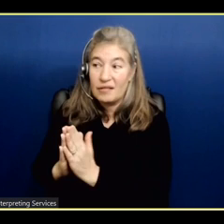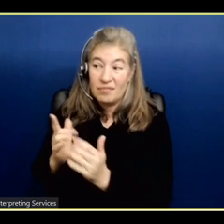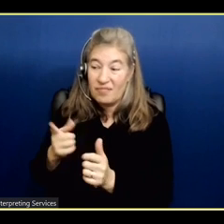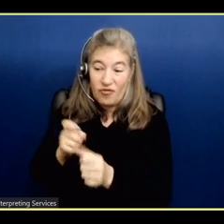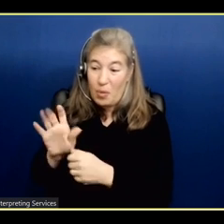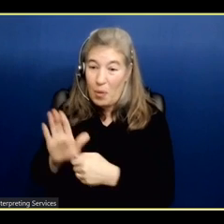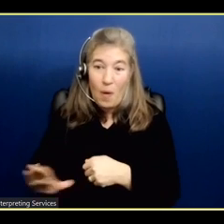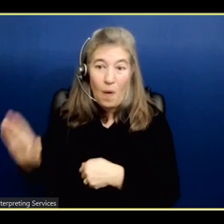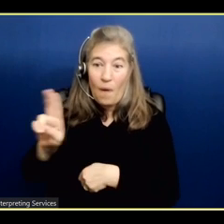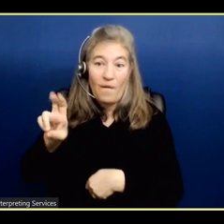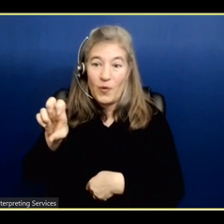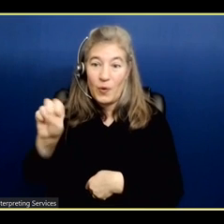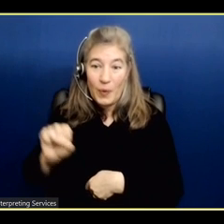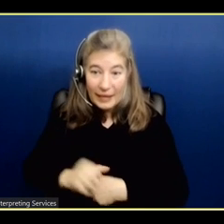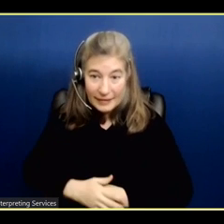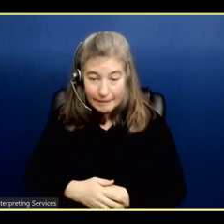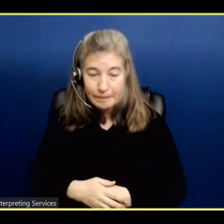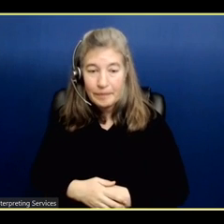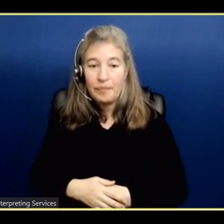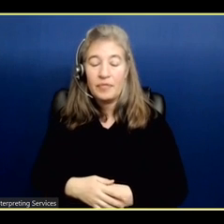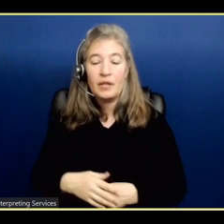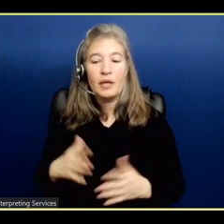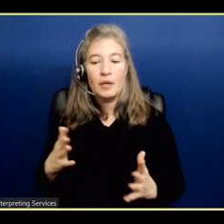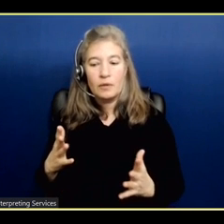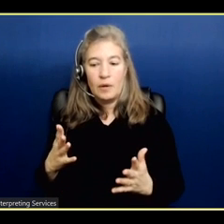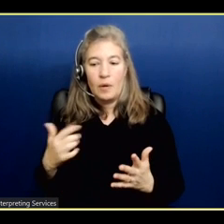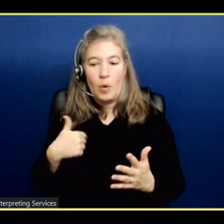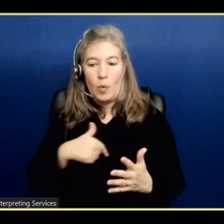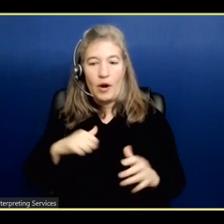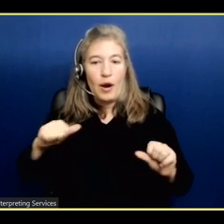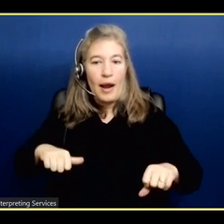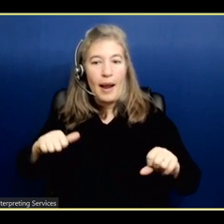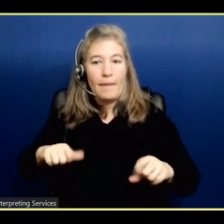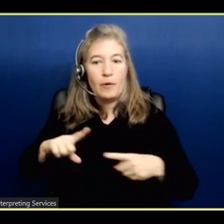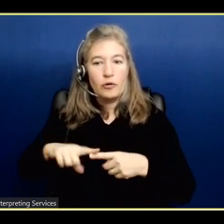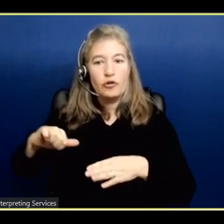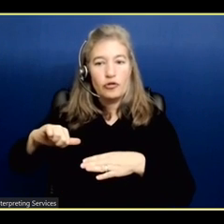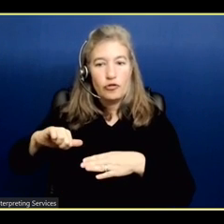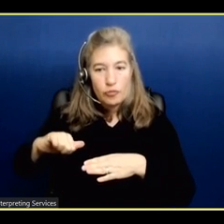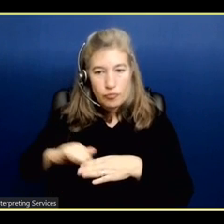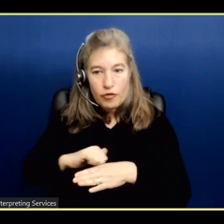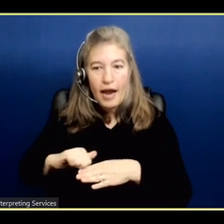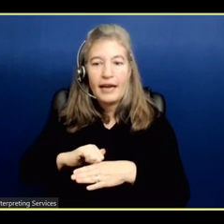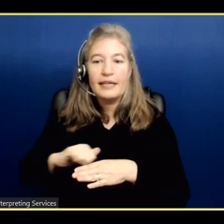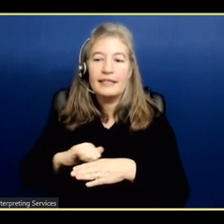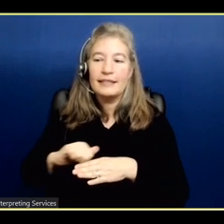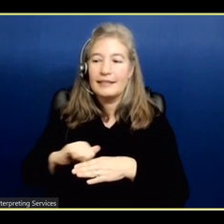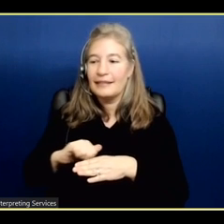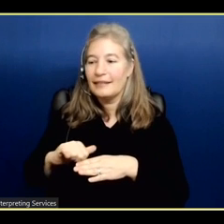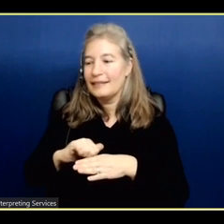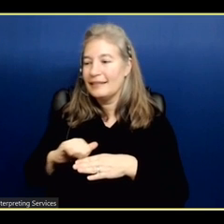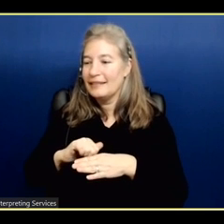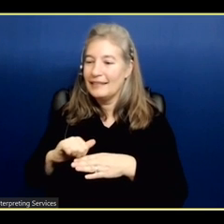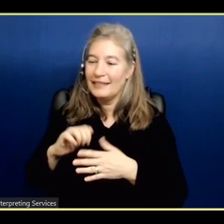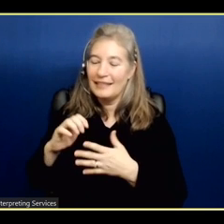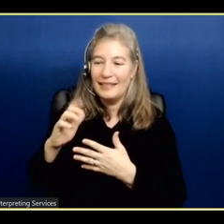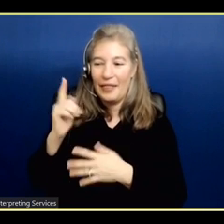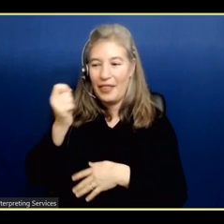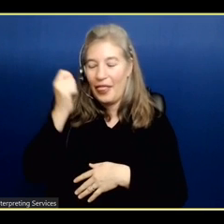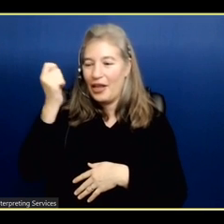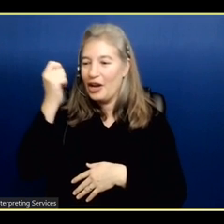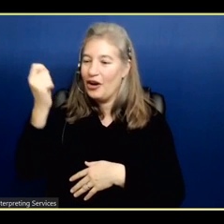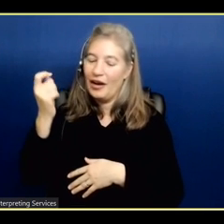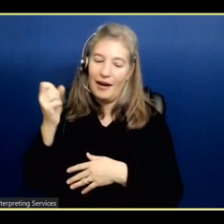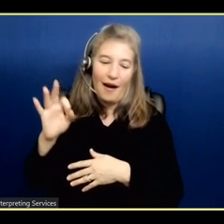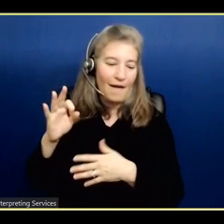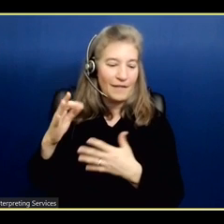move as many resources as we can quickly, right? We at Black Art Futures Fund are in an active discussions with